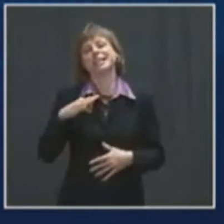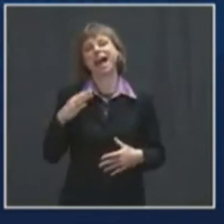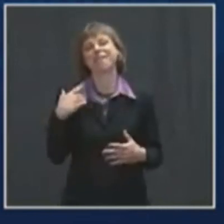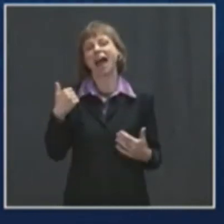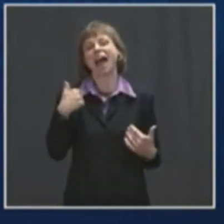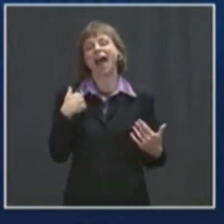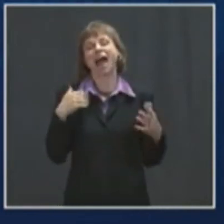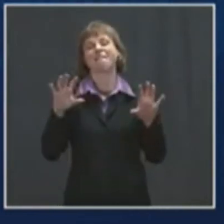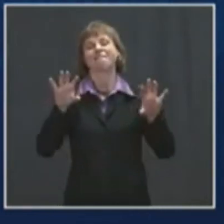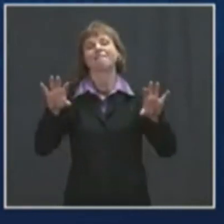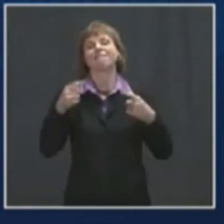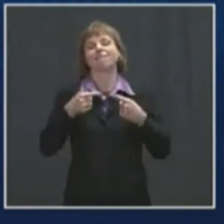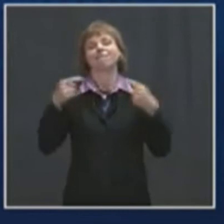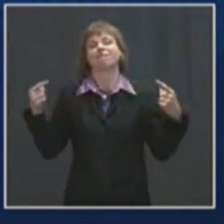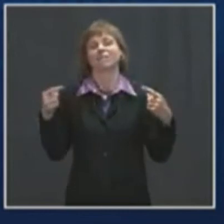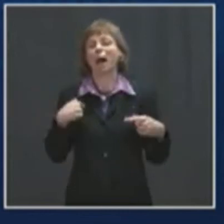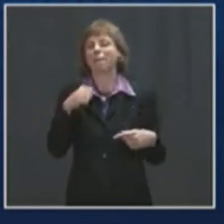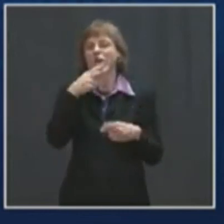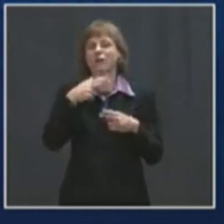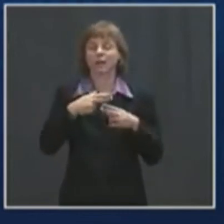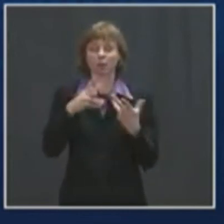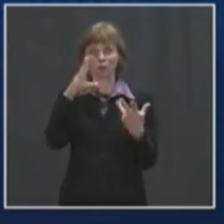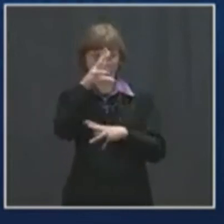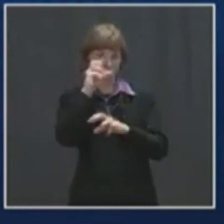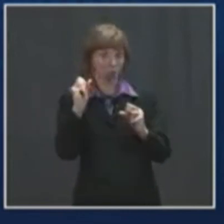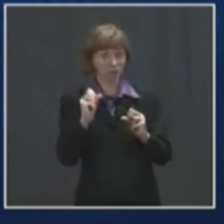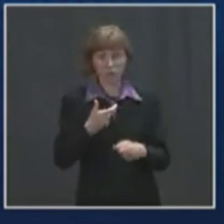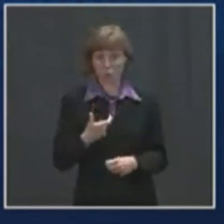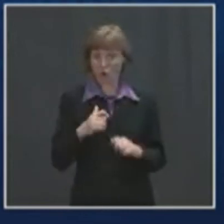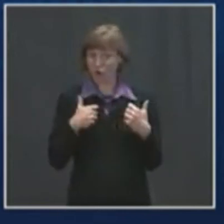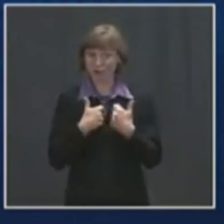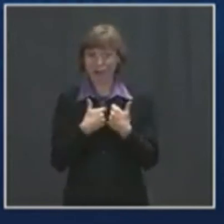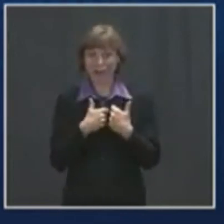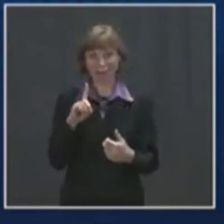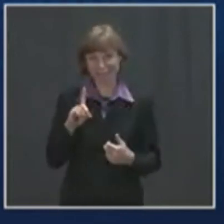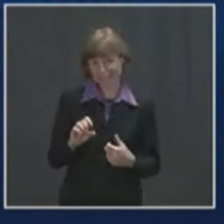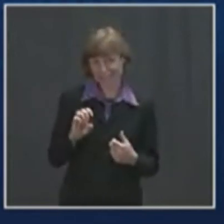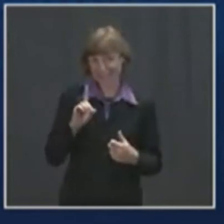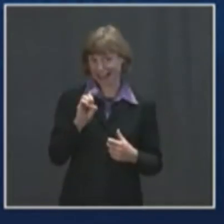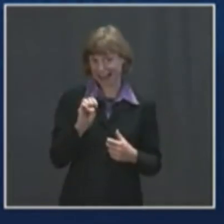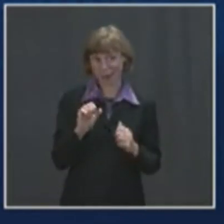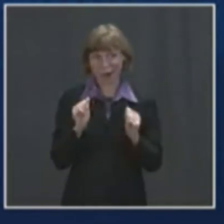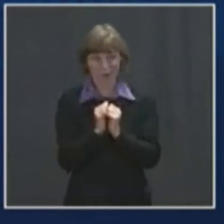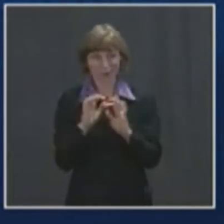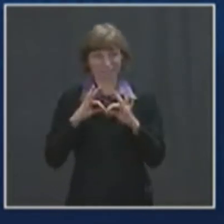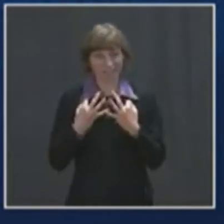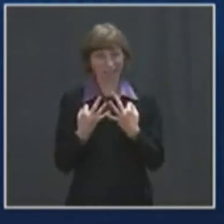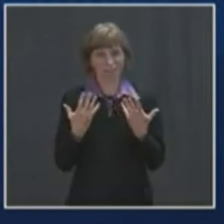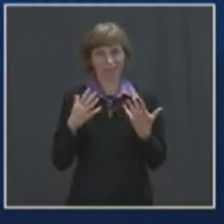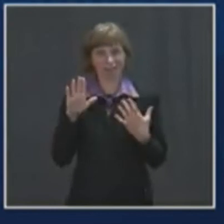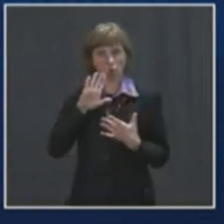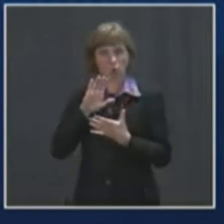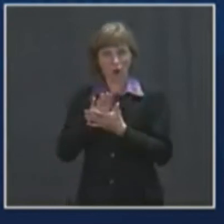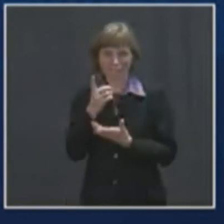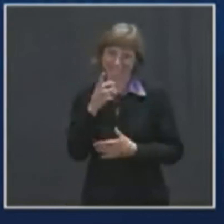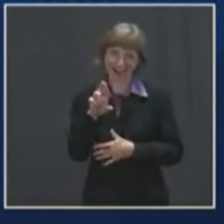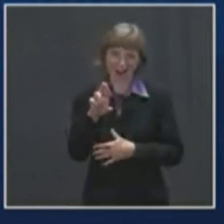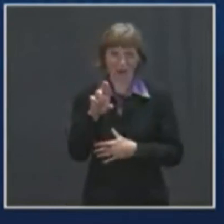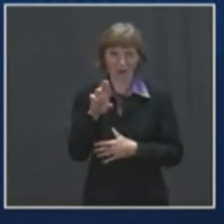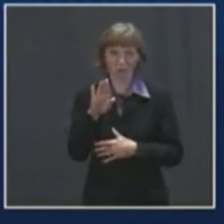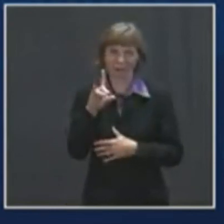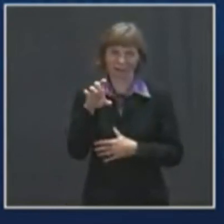name names. The president will be watching the game in Delaware with his family, of course, his wife, Dr. Biden.